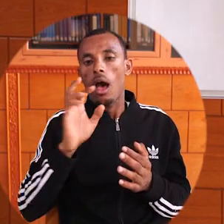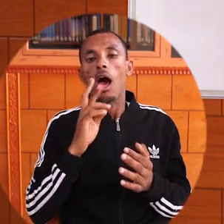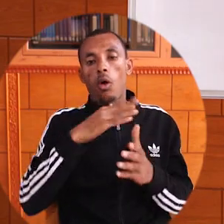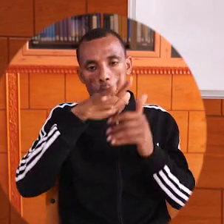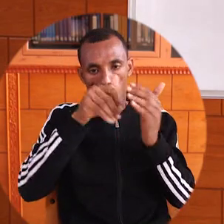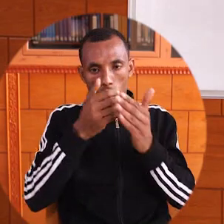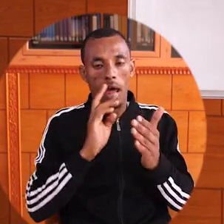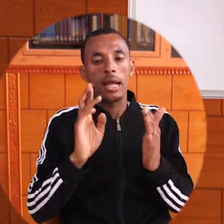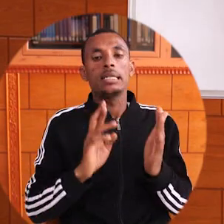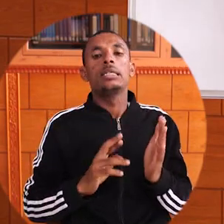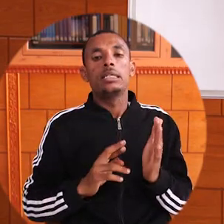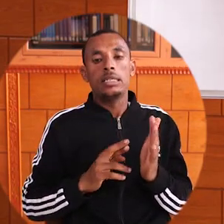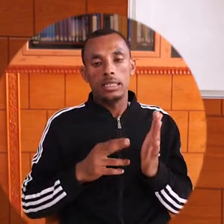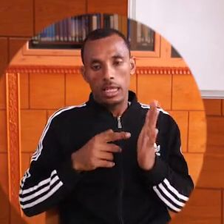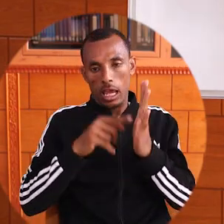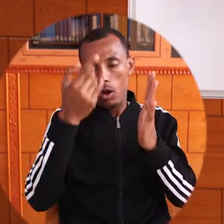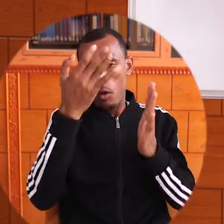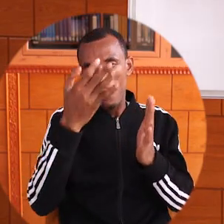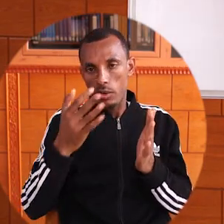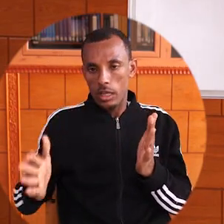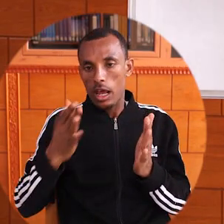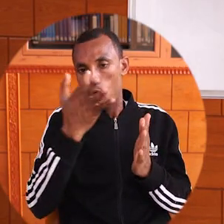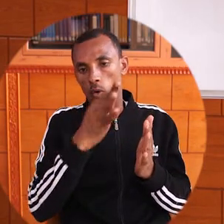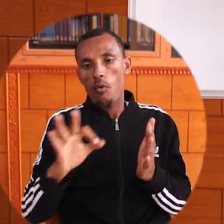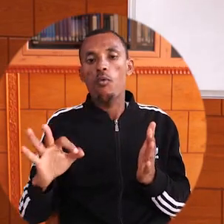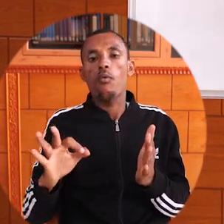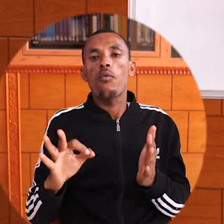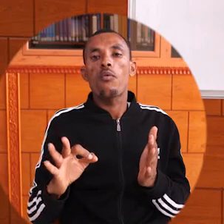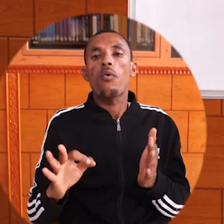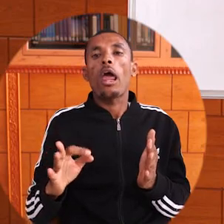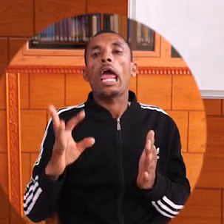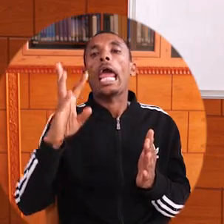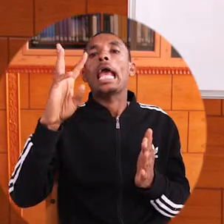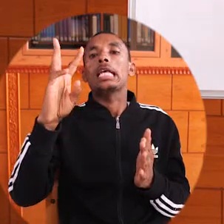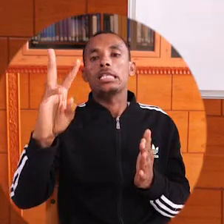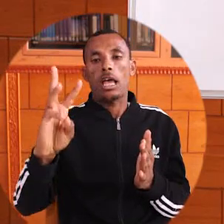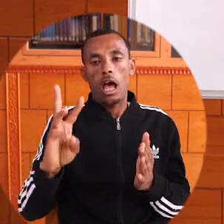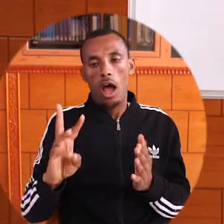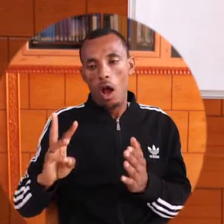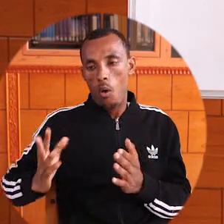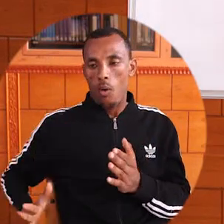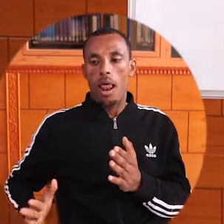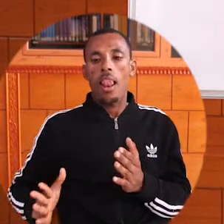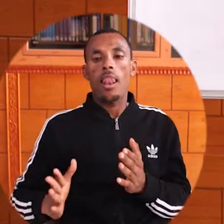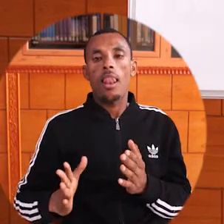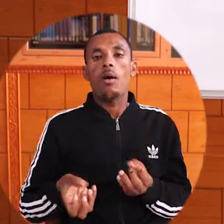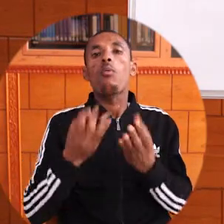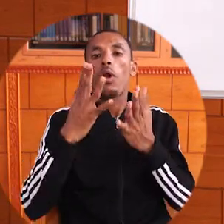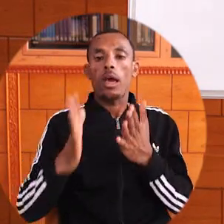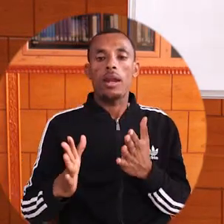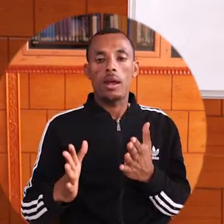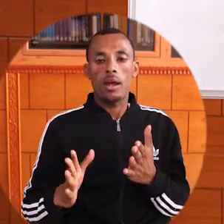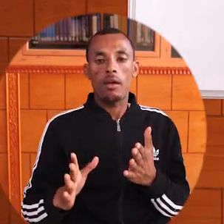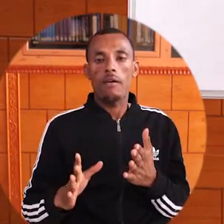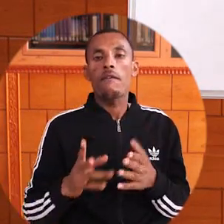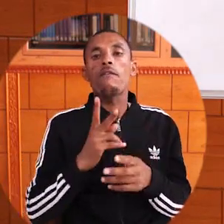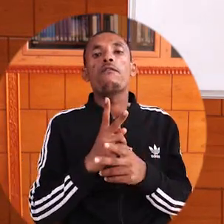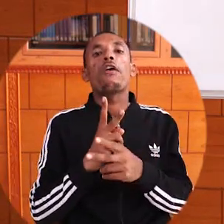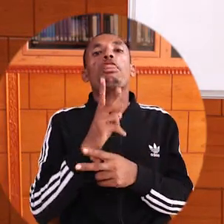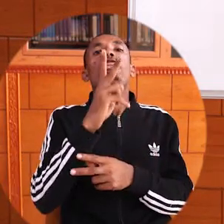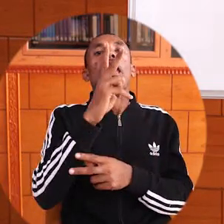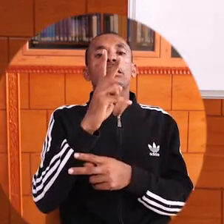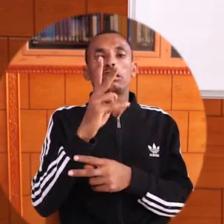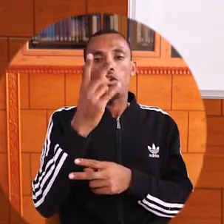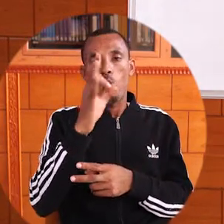the sides that form a given hexagonal polygon. What does it mean, a vertex of a polygon?